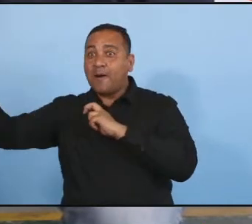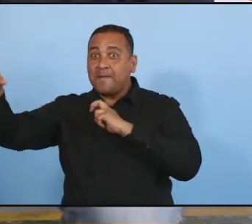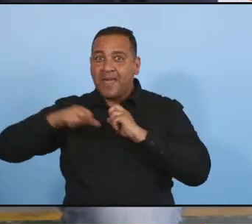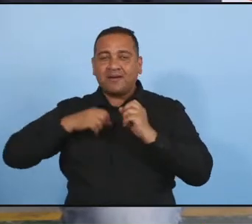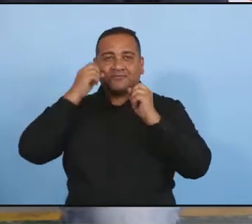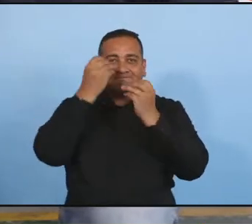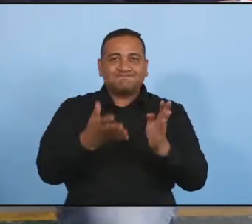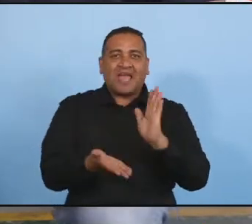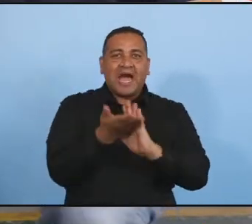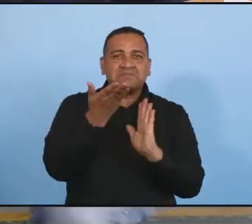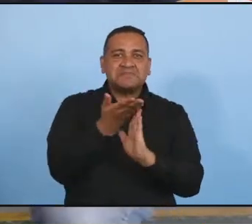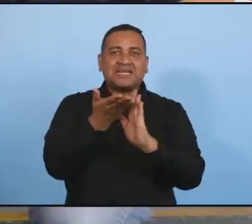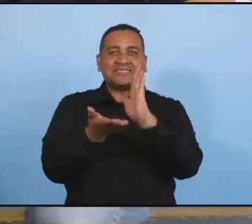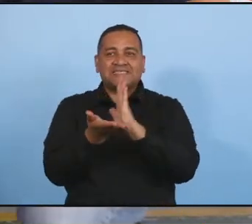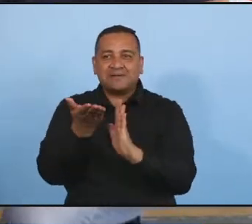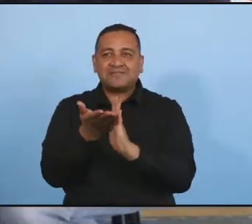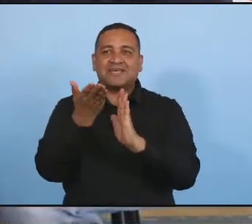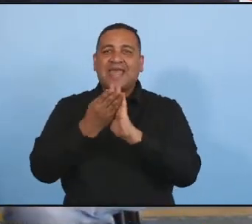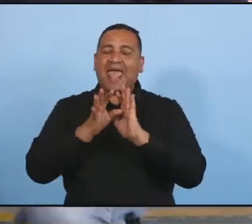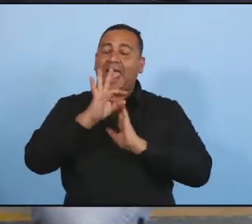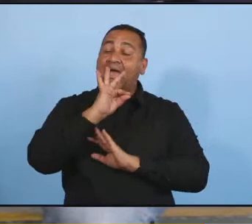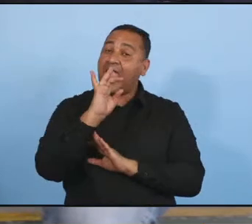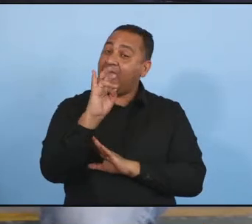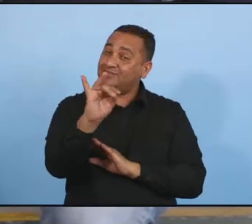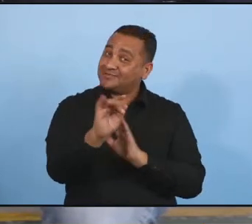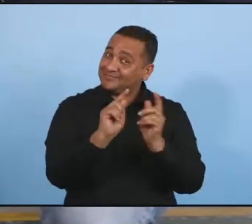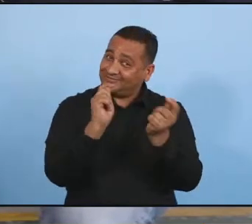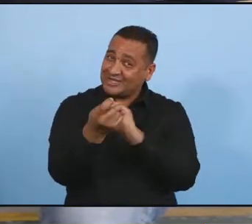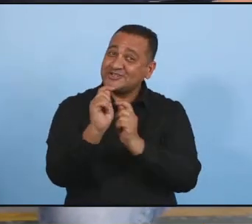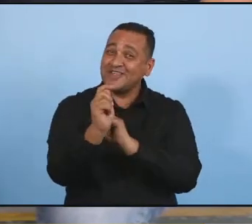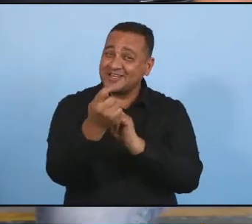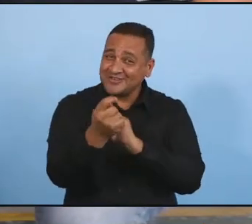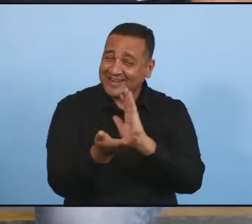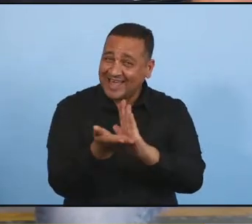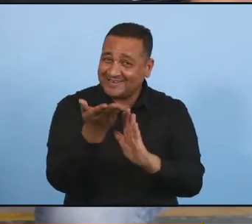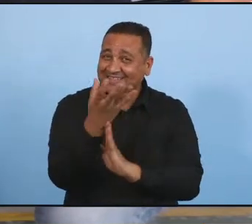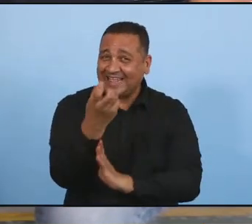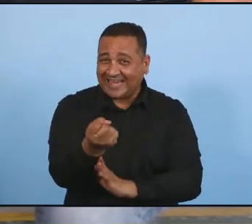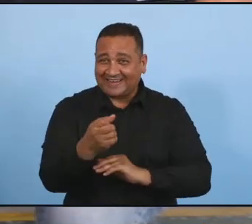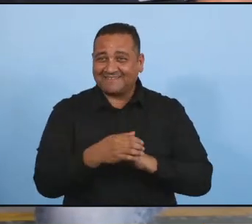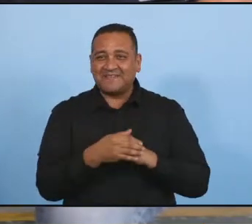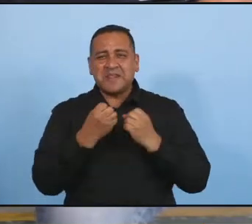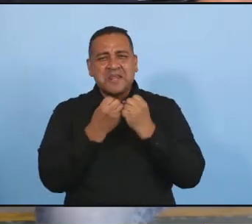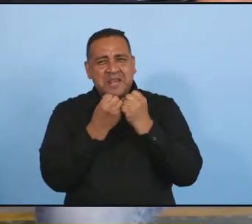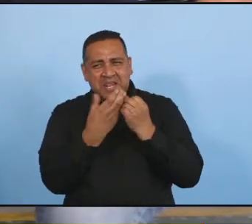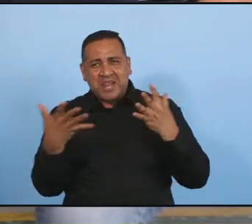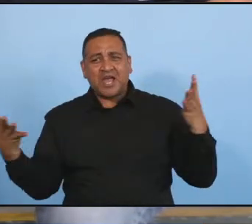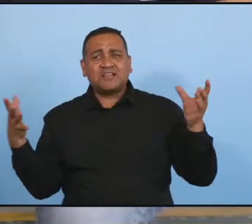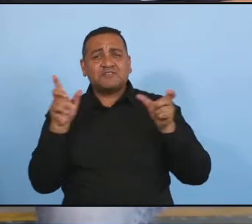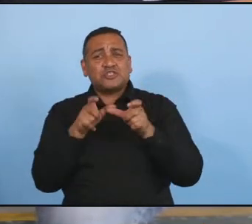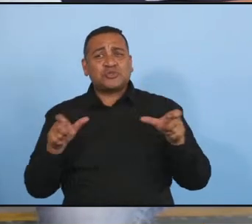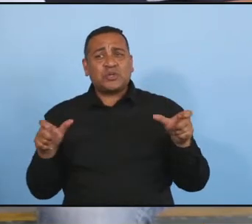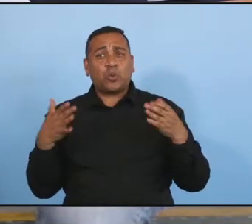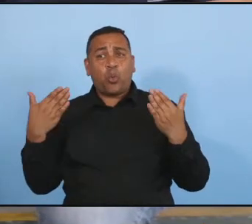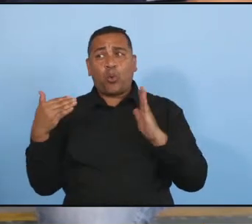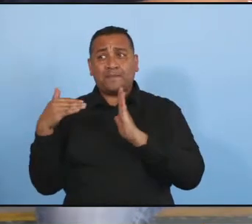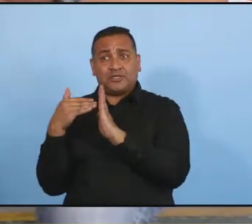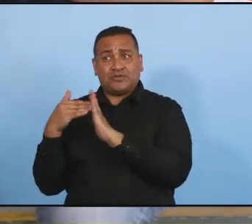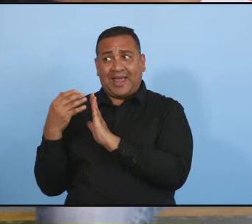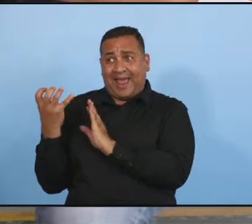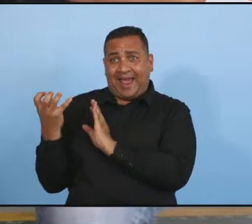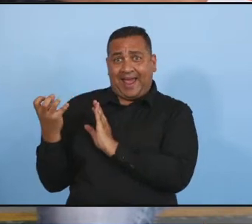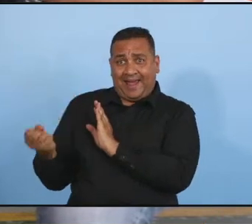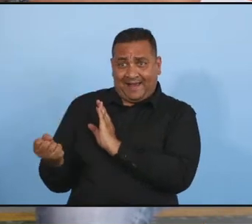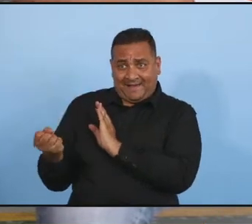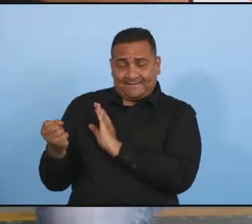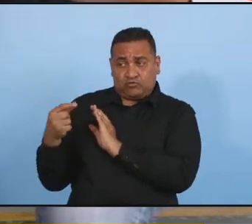this course, Dougal. Yeah, no, it sounds exciting. Listen, because I know there might be a lot of matriculants looking at this. Oh, yeah. And going, you know, they've certainly got